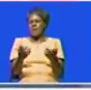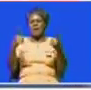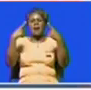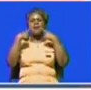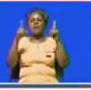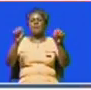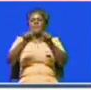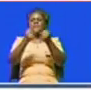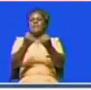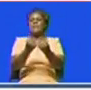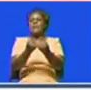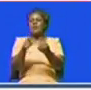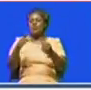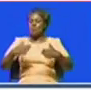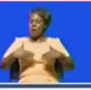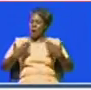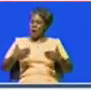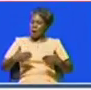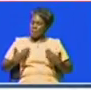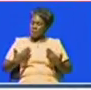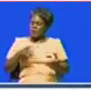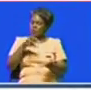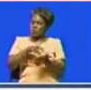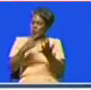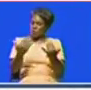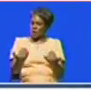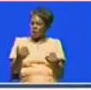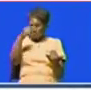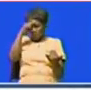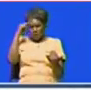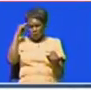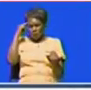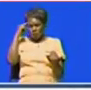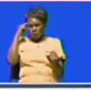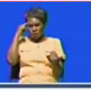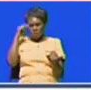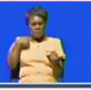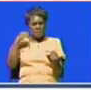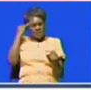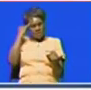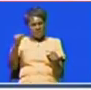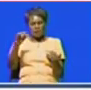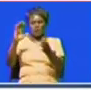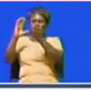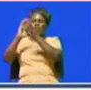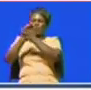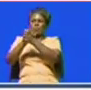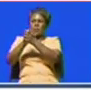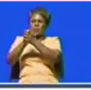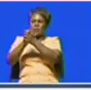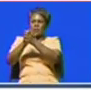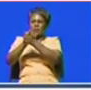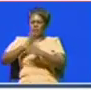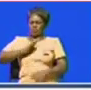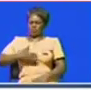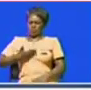transmission system? Are you happy with things as they are? Because of all people, I would imagine the Jubilee Party is most upset